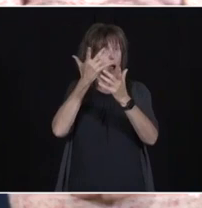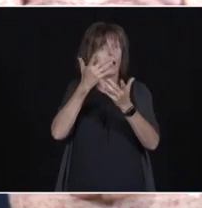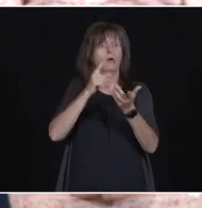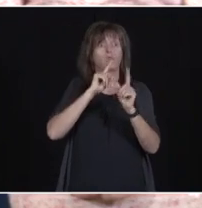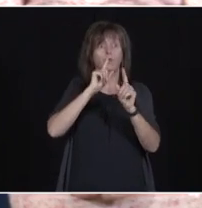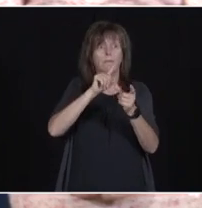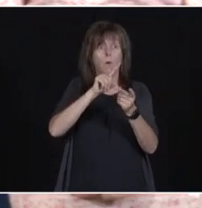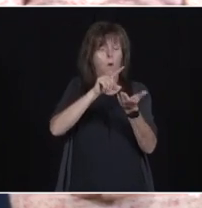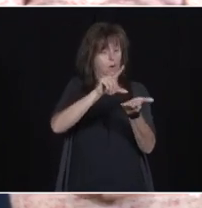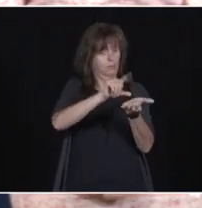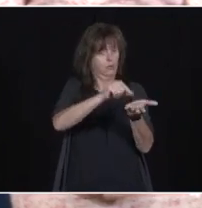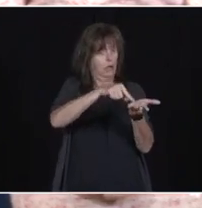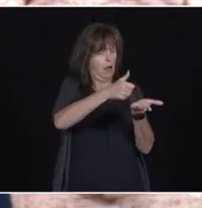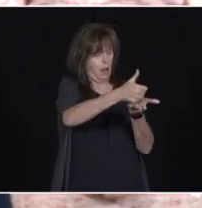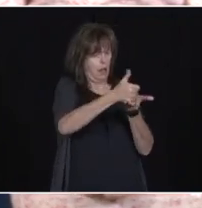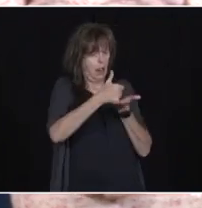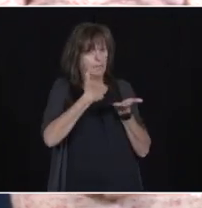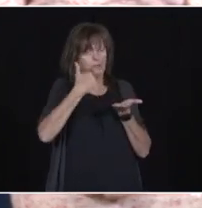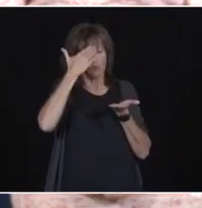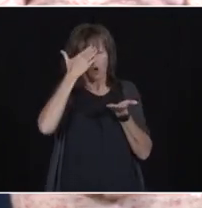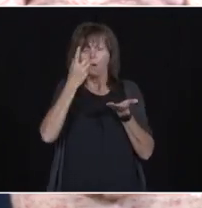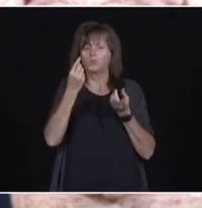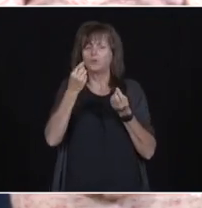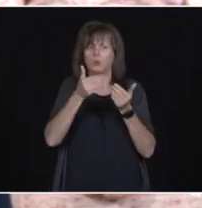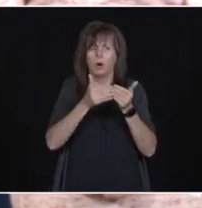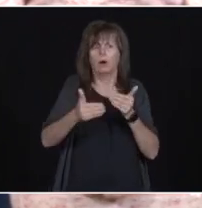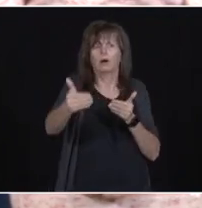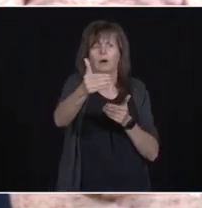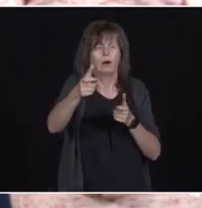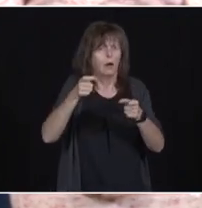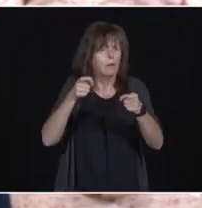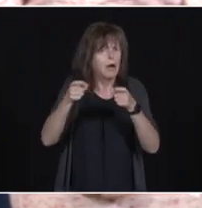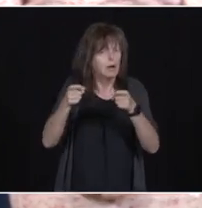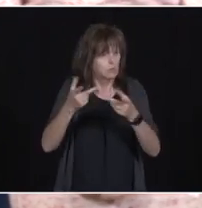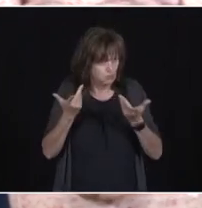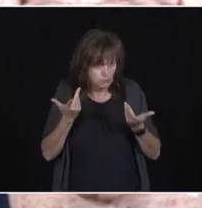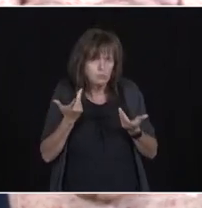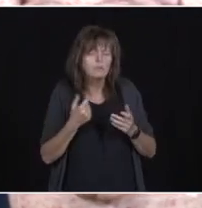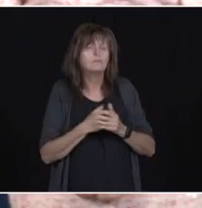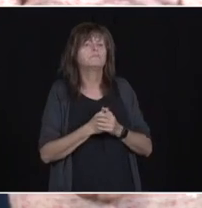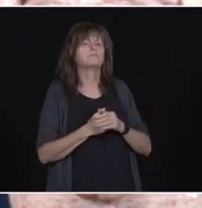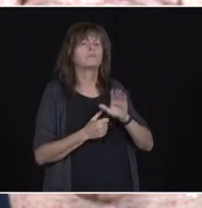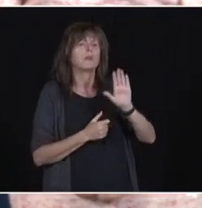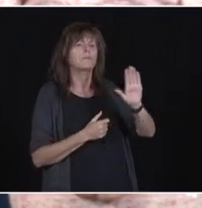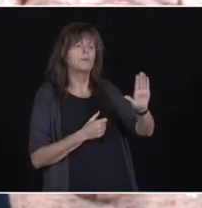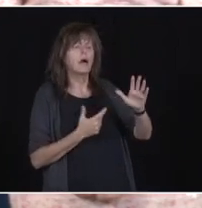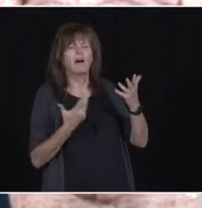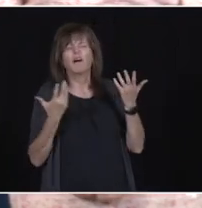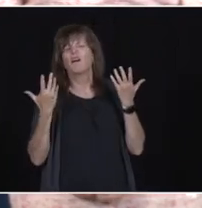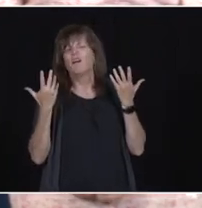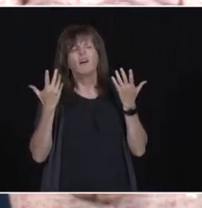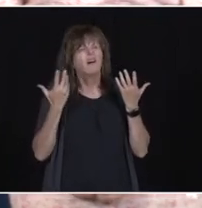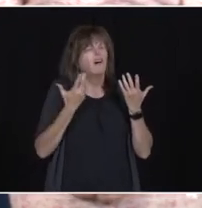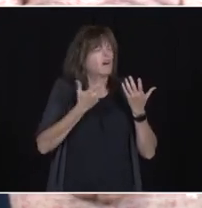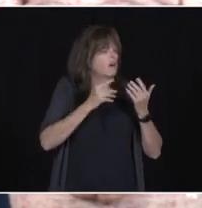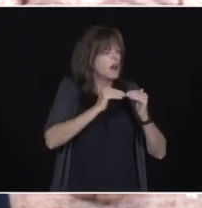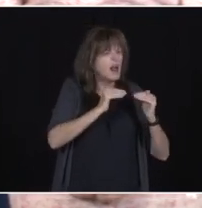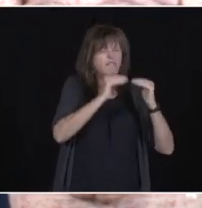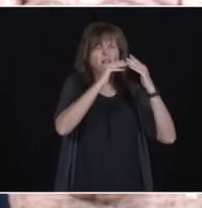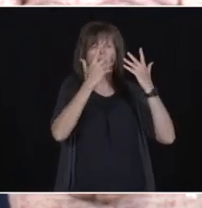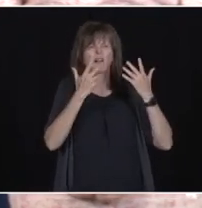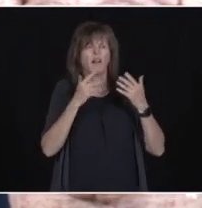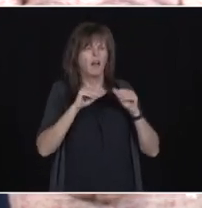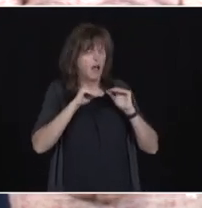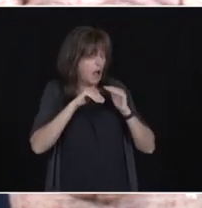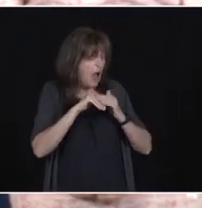about the measures and the recommendations that they may make or their findings. But if there is a criminal act or